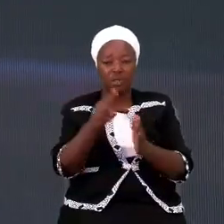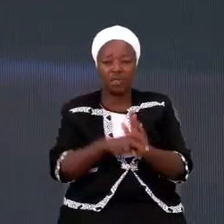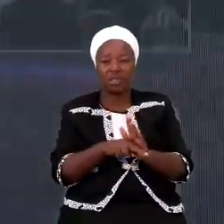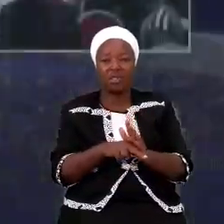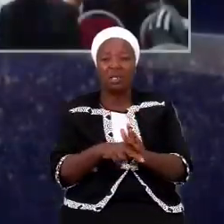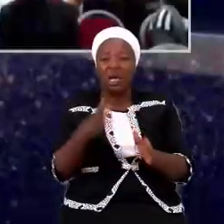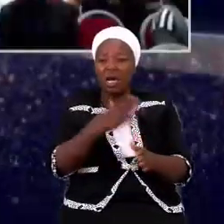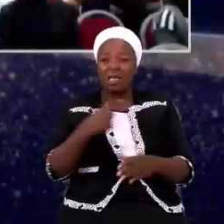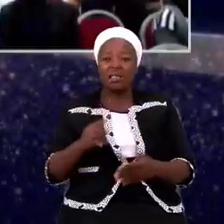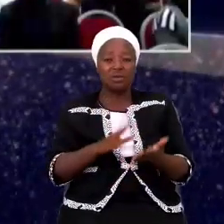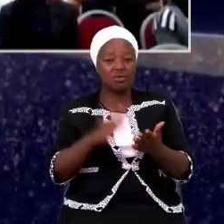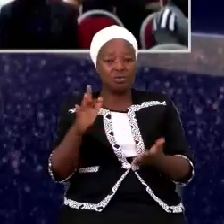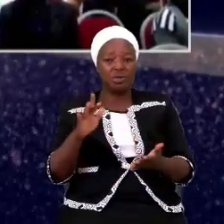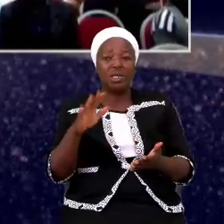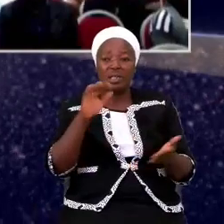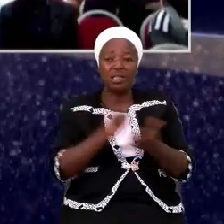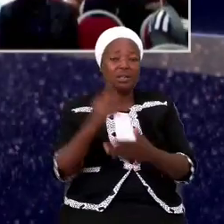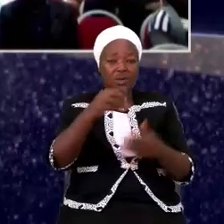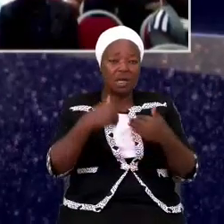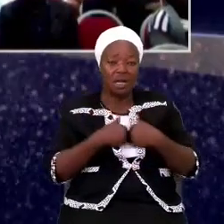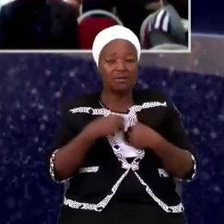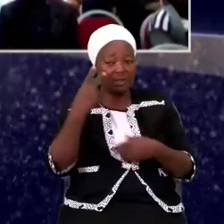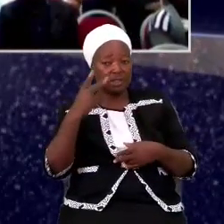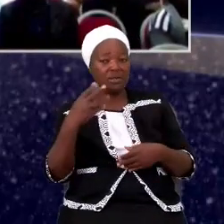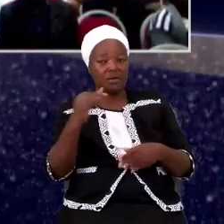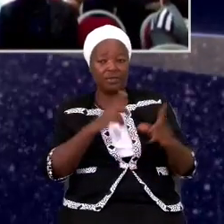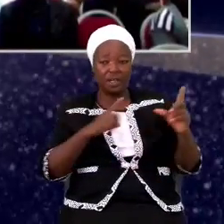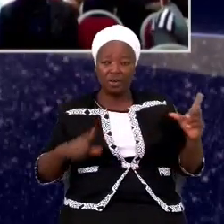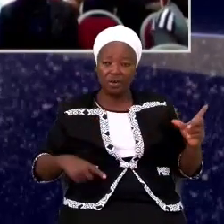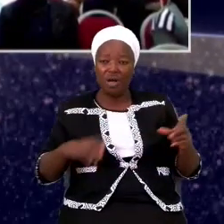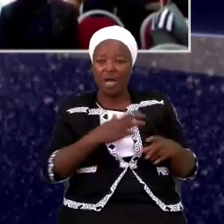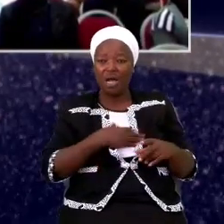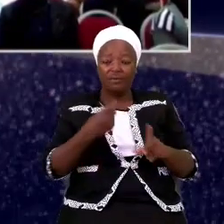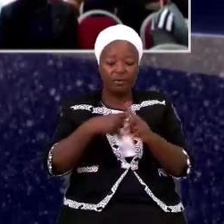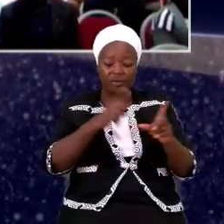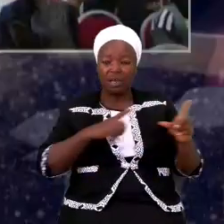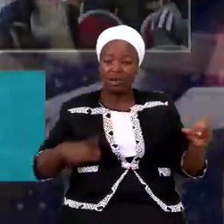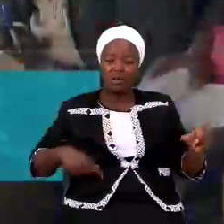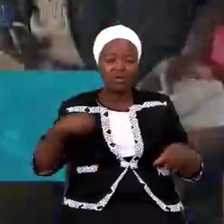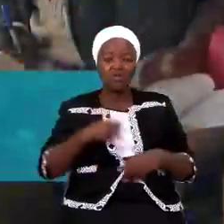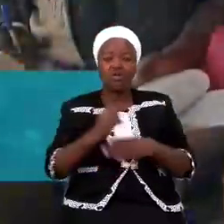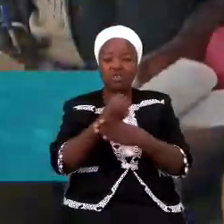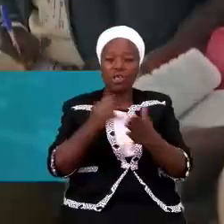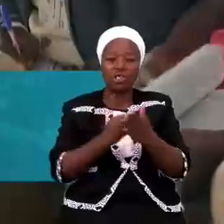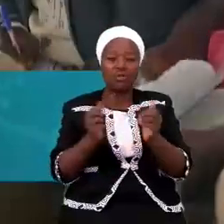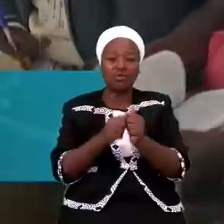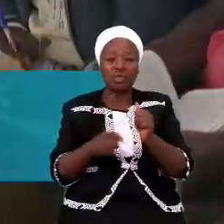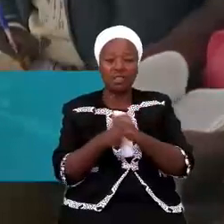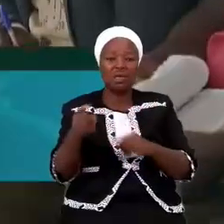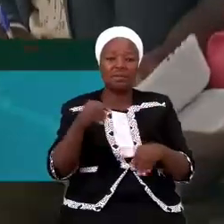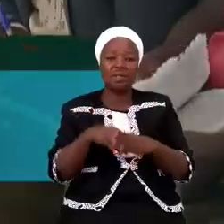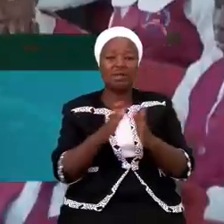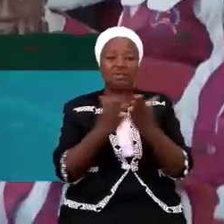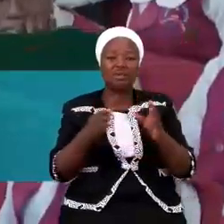share with them. Look at Colossians chapter 3, and we're reading from verse 23. It says, Colossians chapter 3,